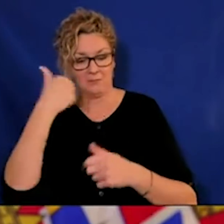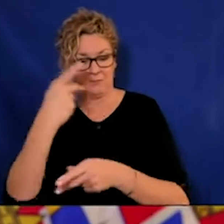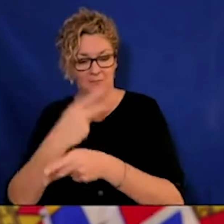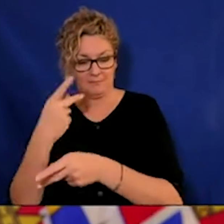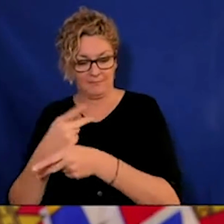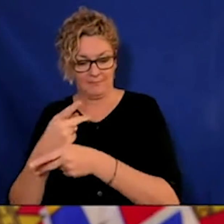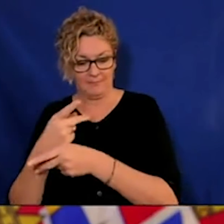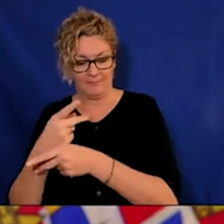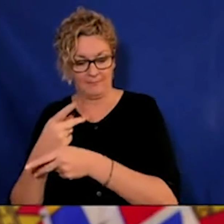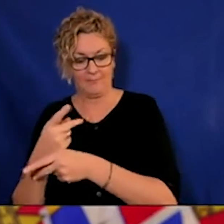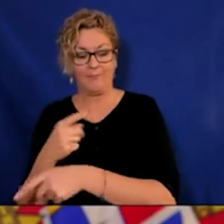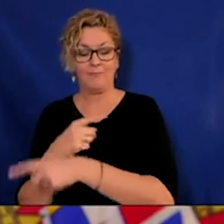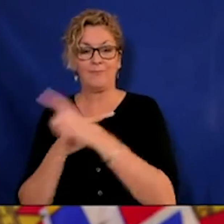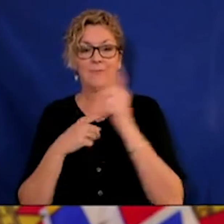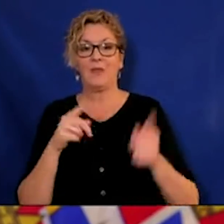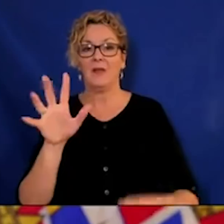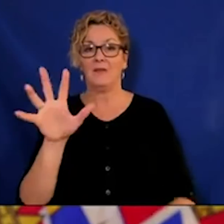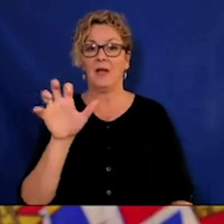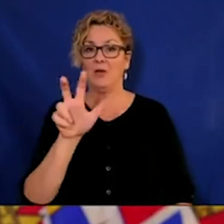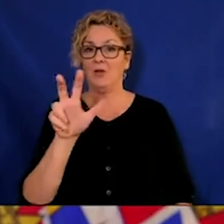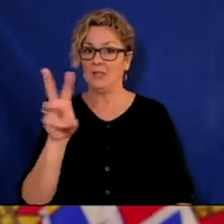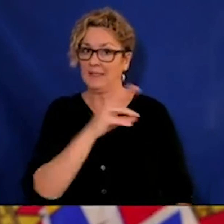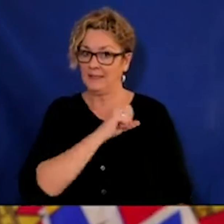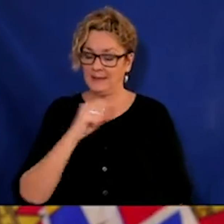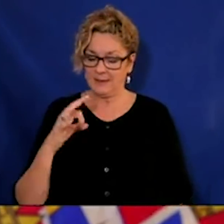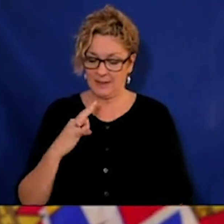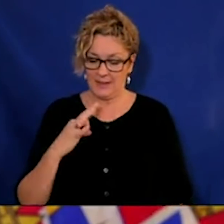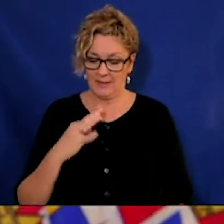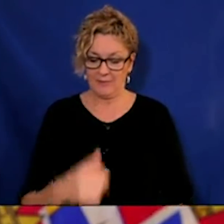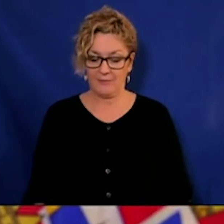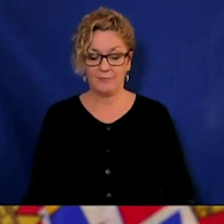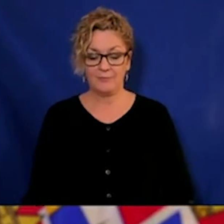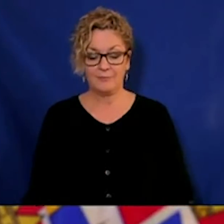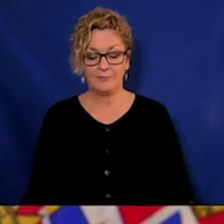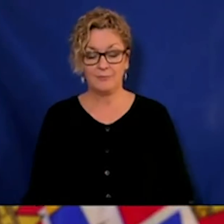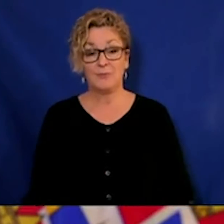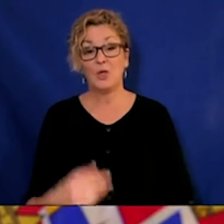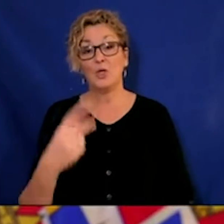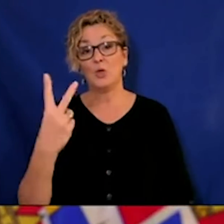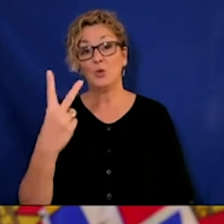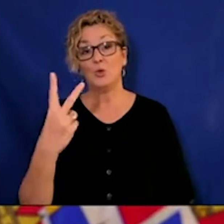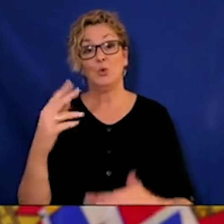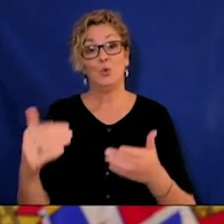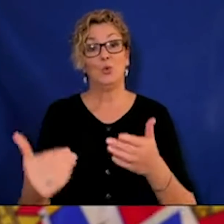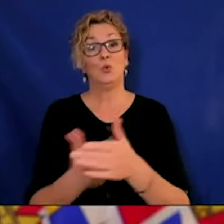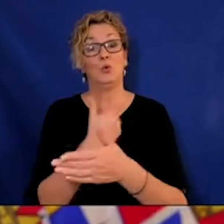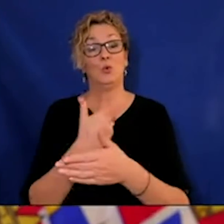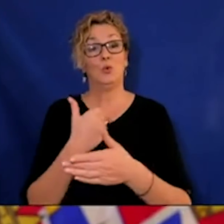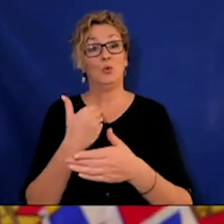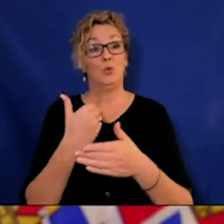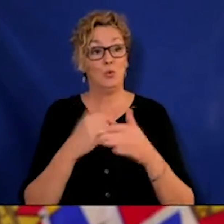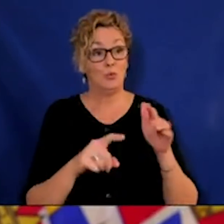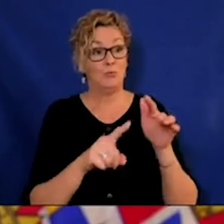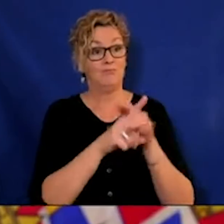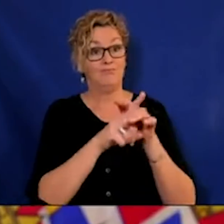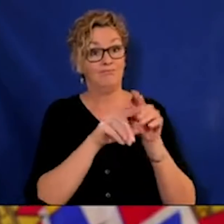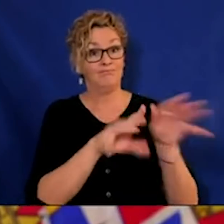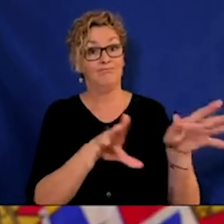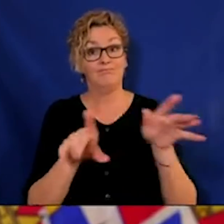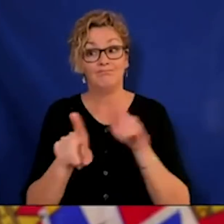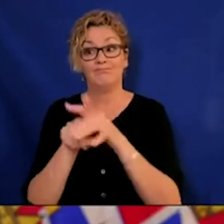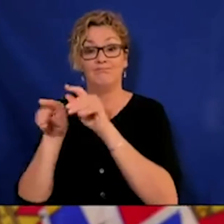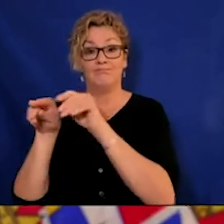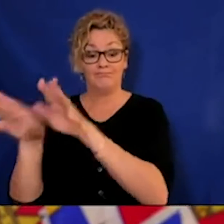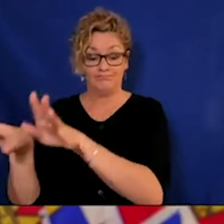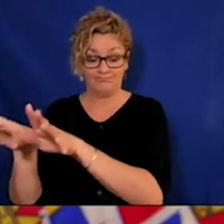Cove Shelter in Fraser Health, and also Millennium Pacific greenhouses, where we have a number of workers who have been